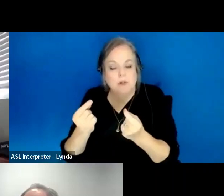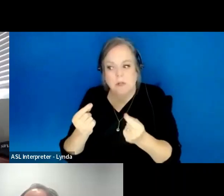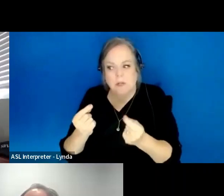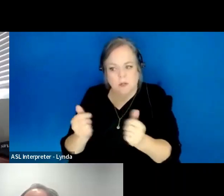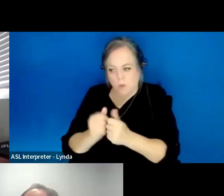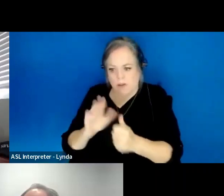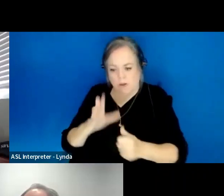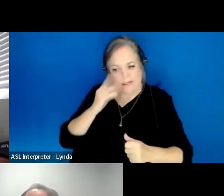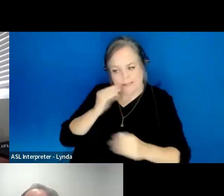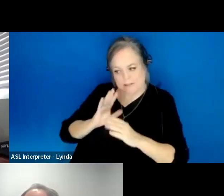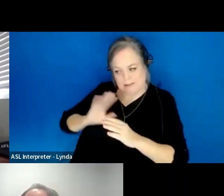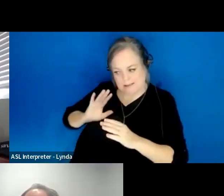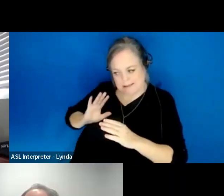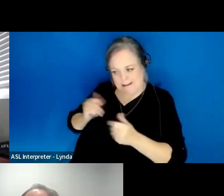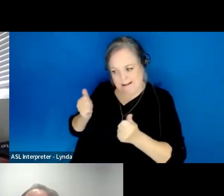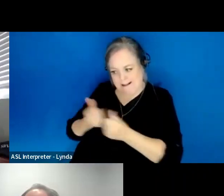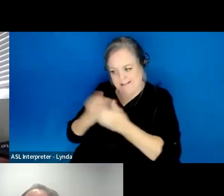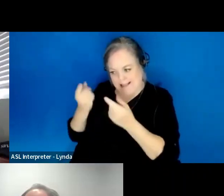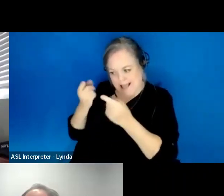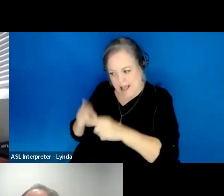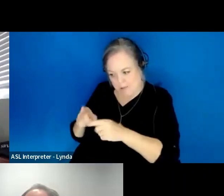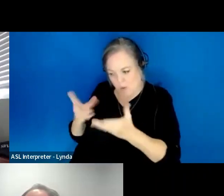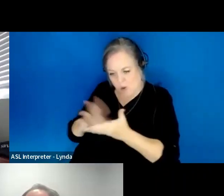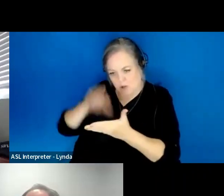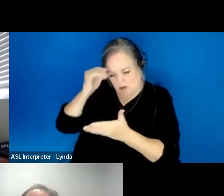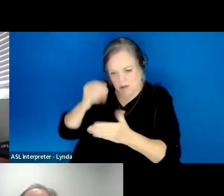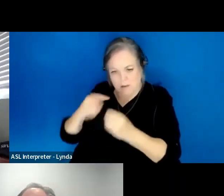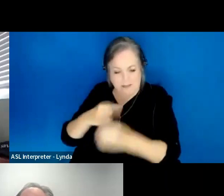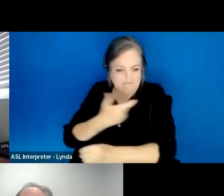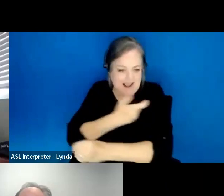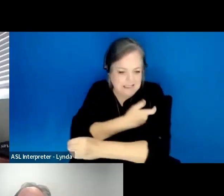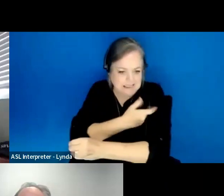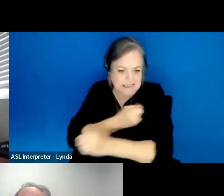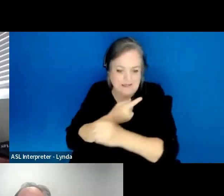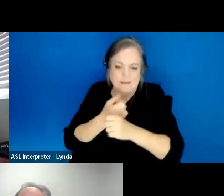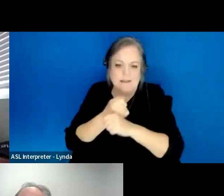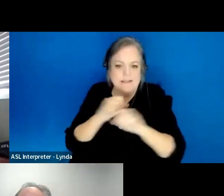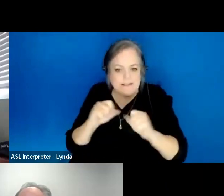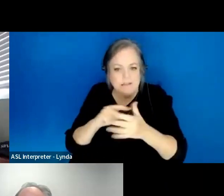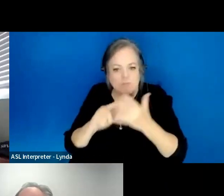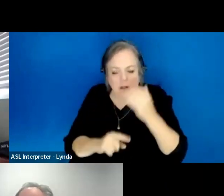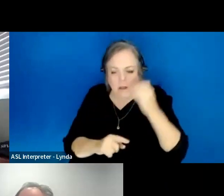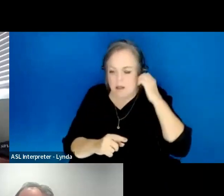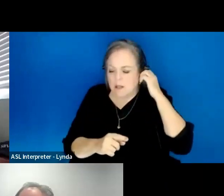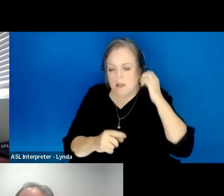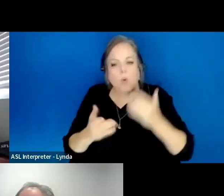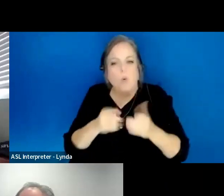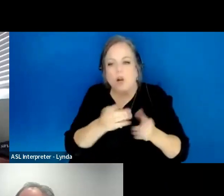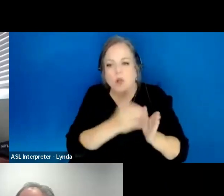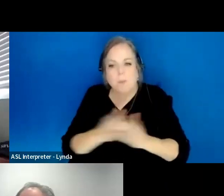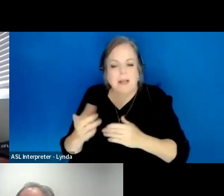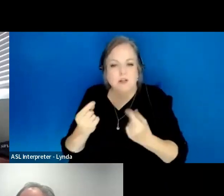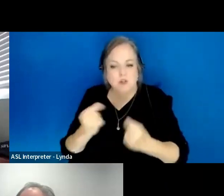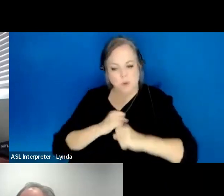what we've learned, given all the things we know now about vaccines and their safety? What are you going to plan to do to protect